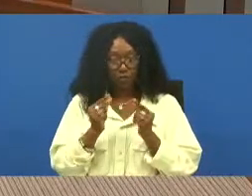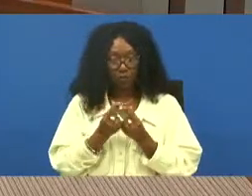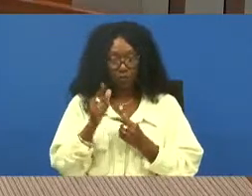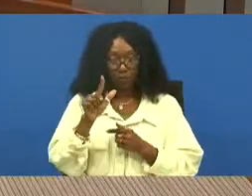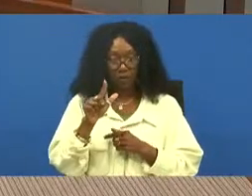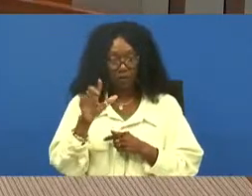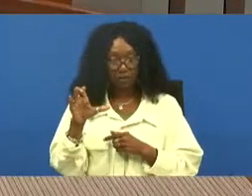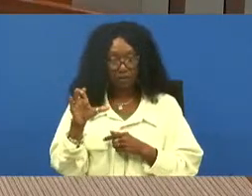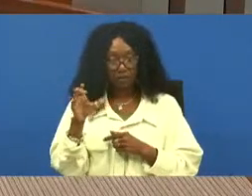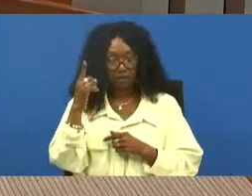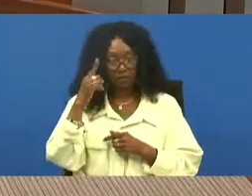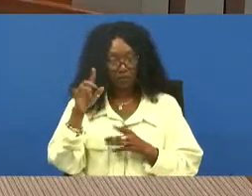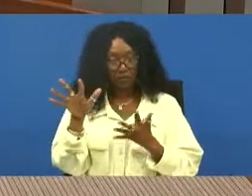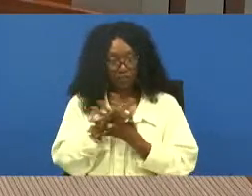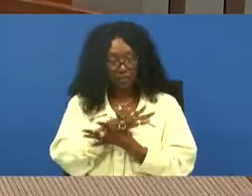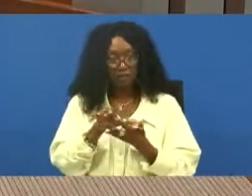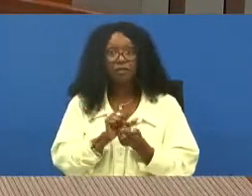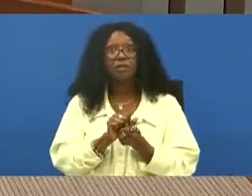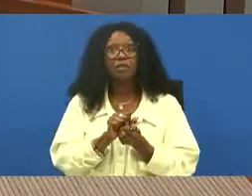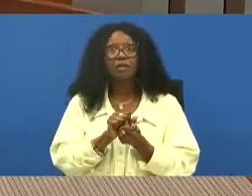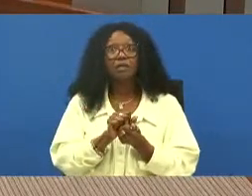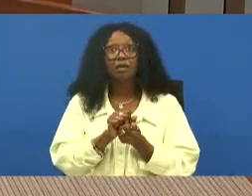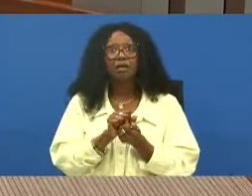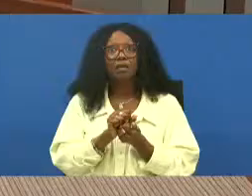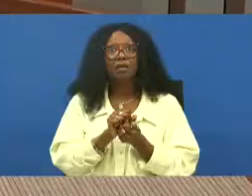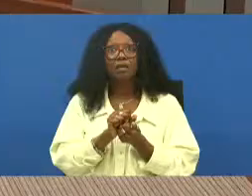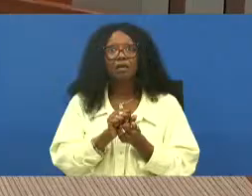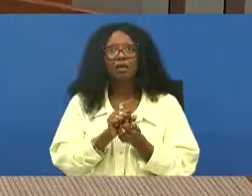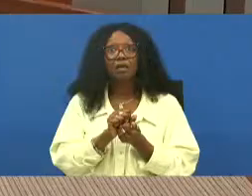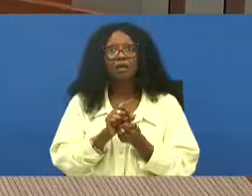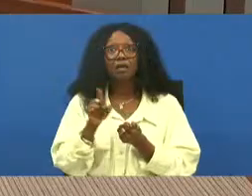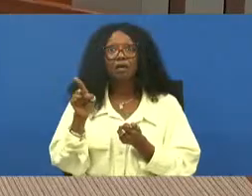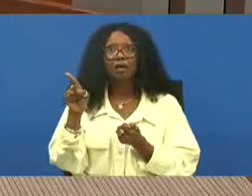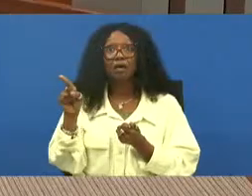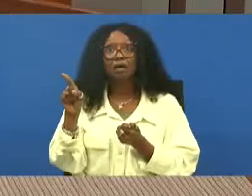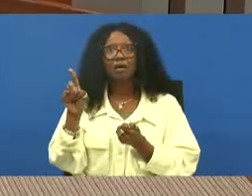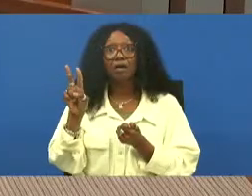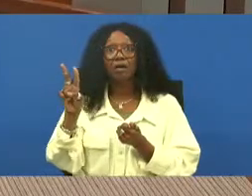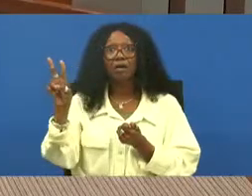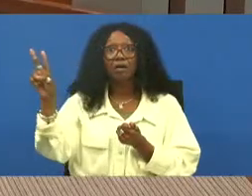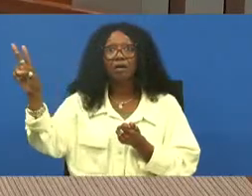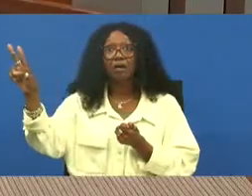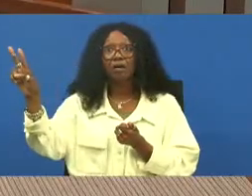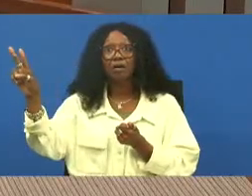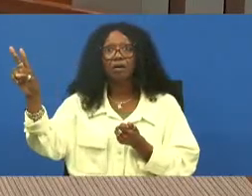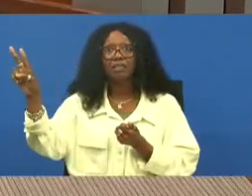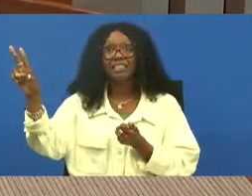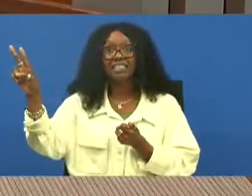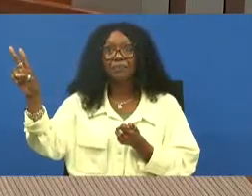package A6. Hey, y'all step out if y'all can talk. I think the mics are hot.